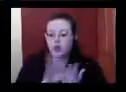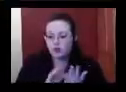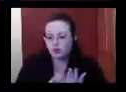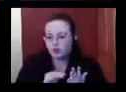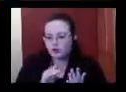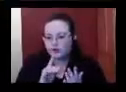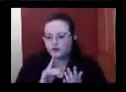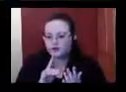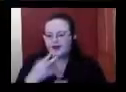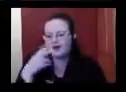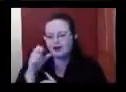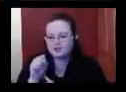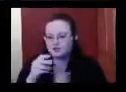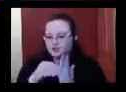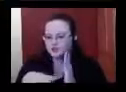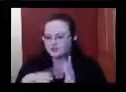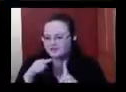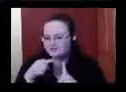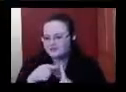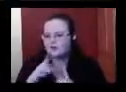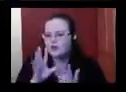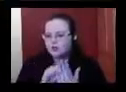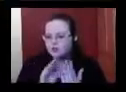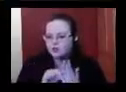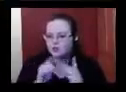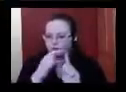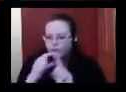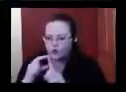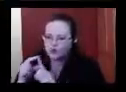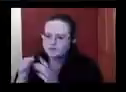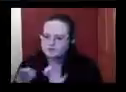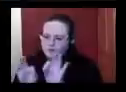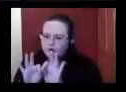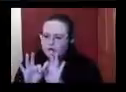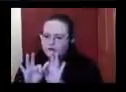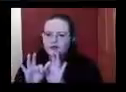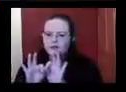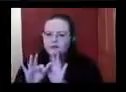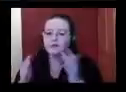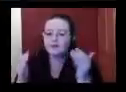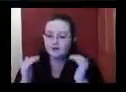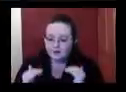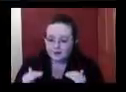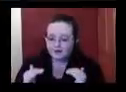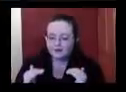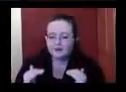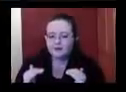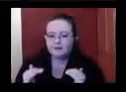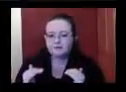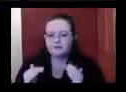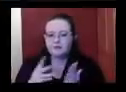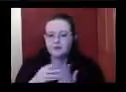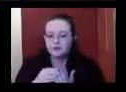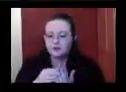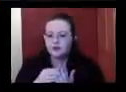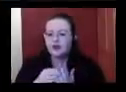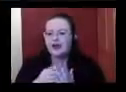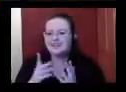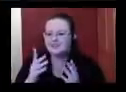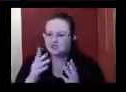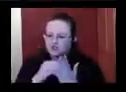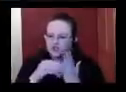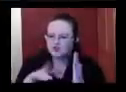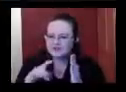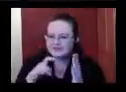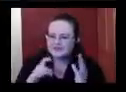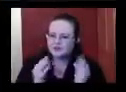the secondary level, and then more specified mental health supports for students who may need that.